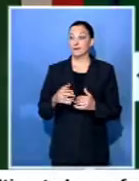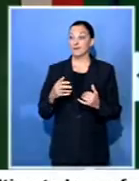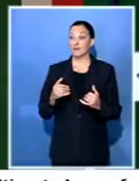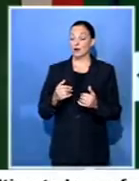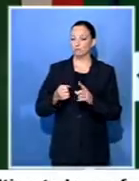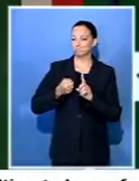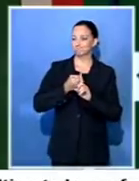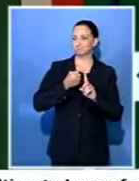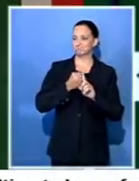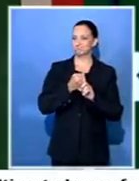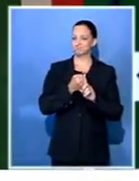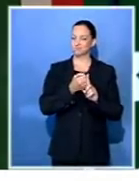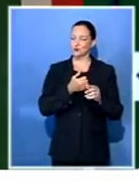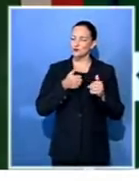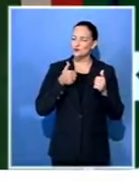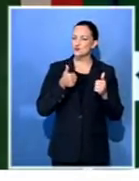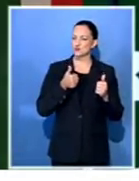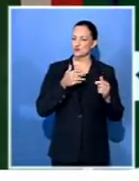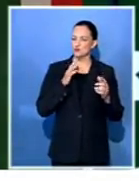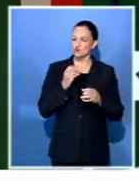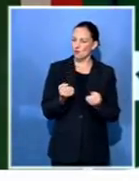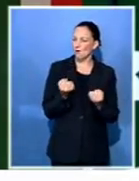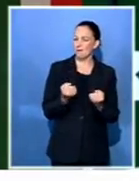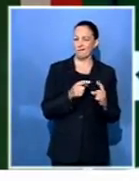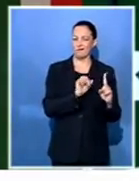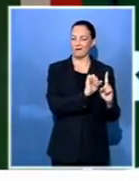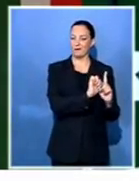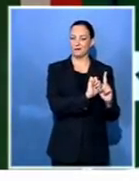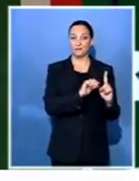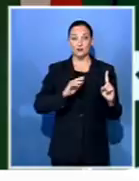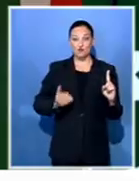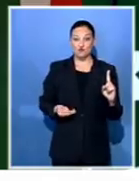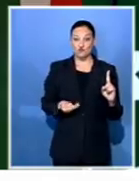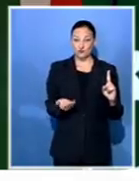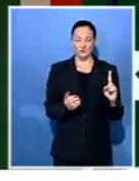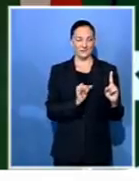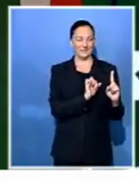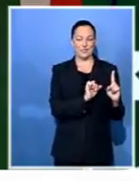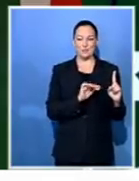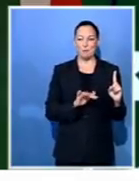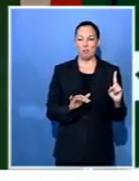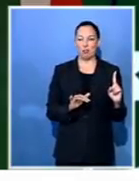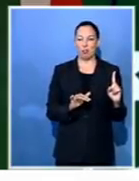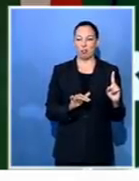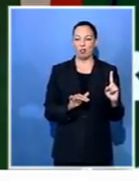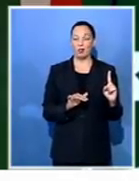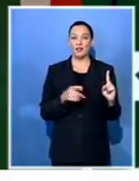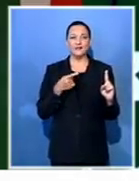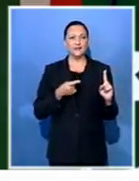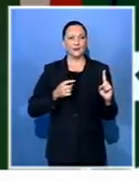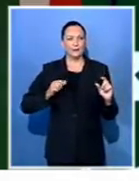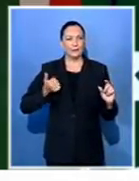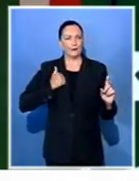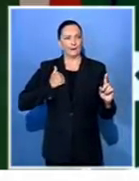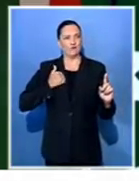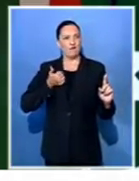An ambassador of goodwill, a servant of his people, and a courageous